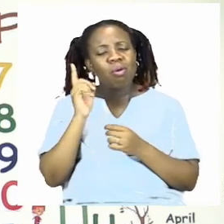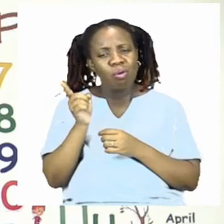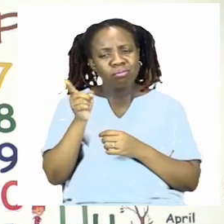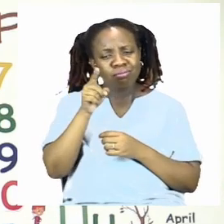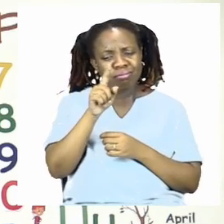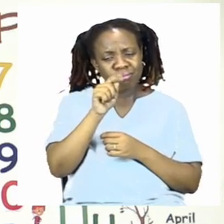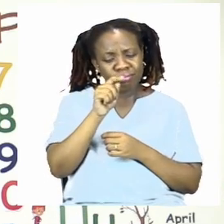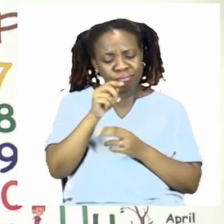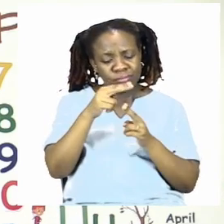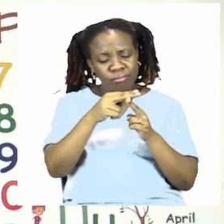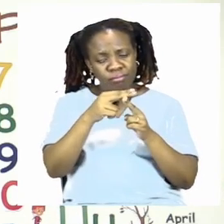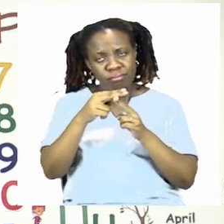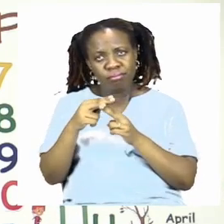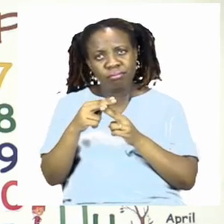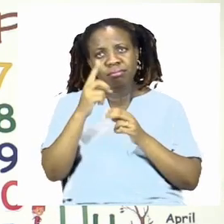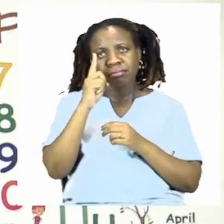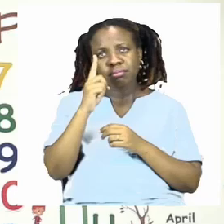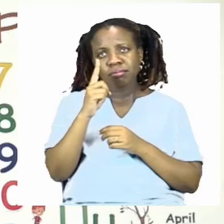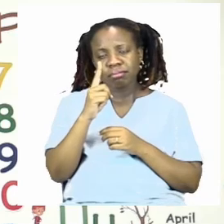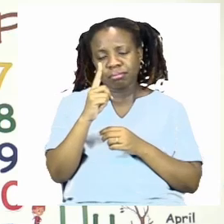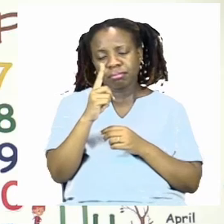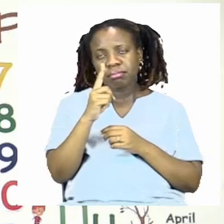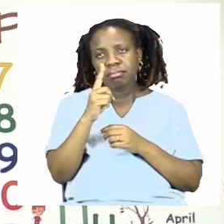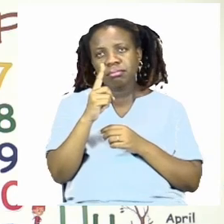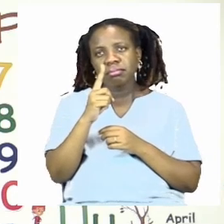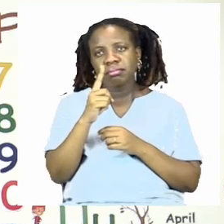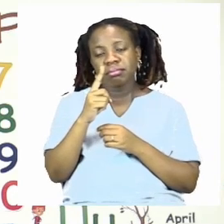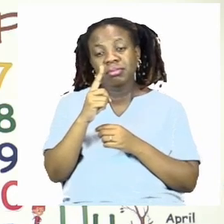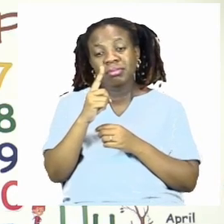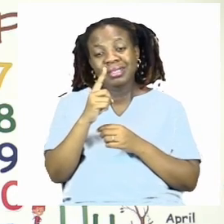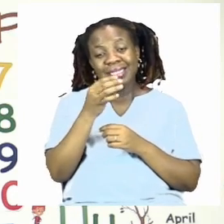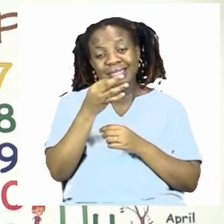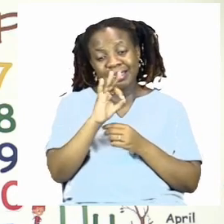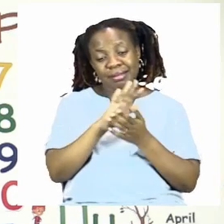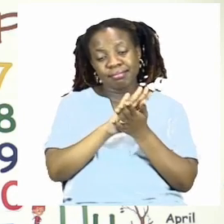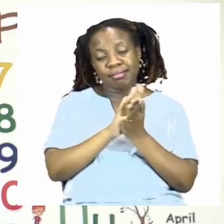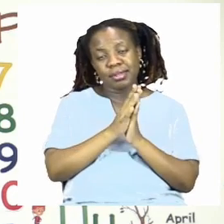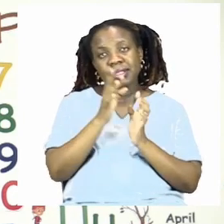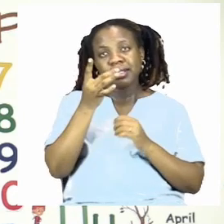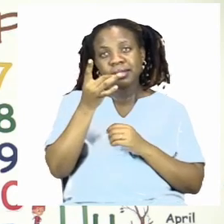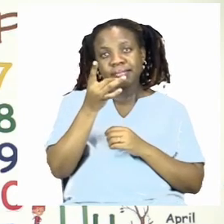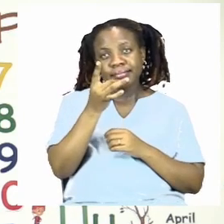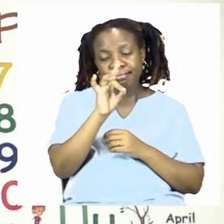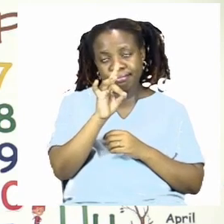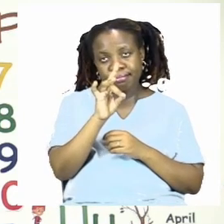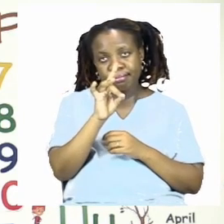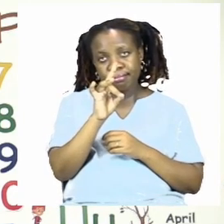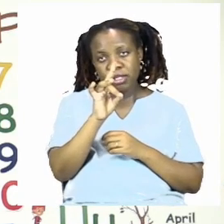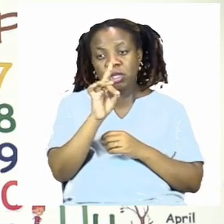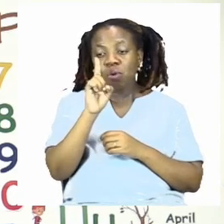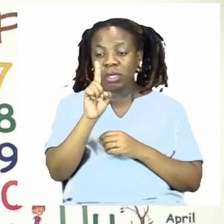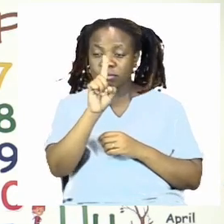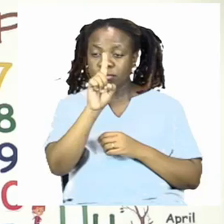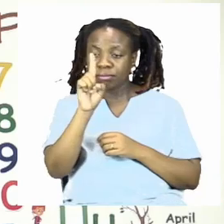1. So remember, when we borrow 1 from 9, we have 8 left over. So don't forget to write what you have left